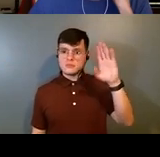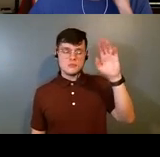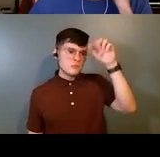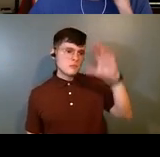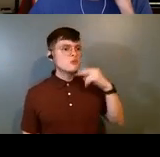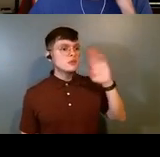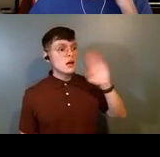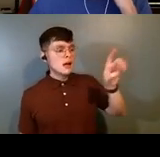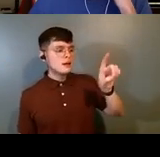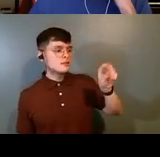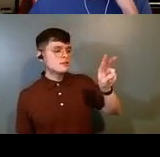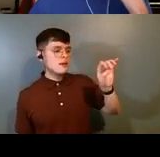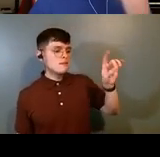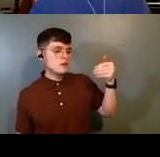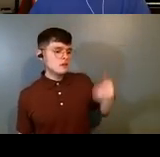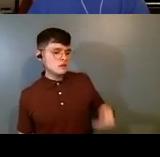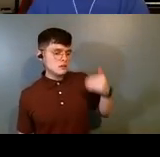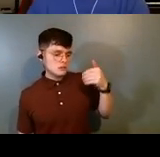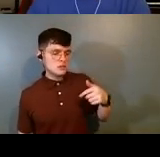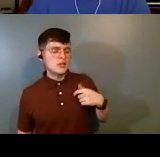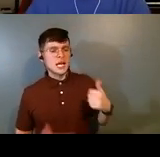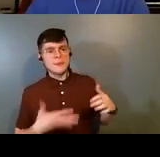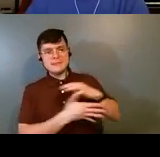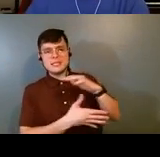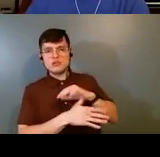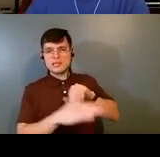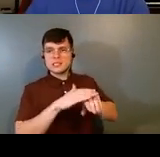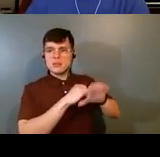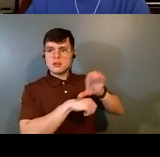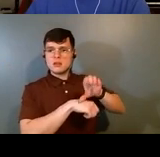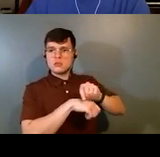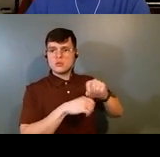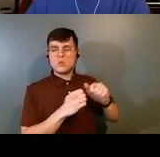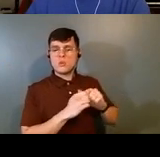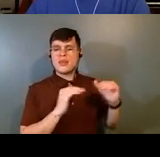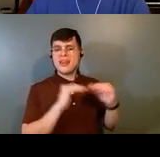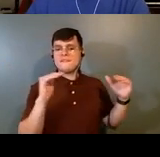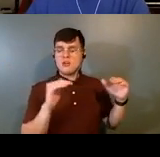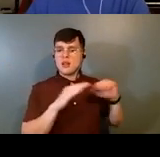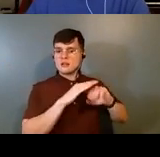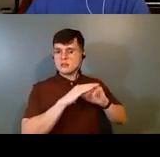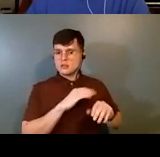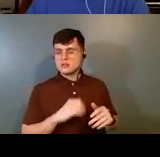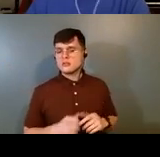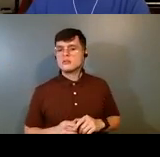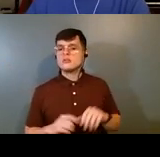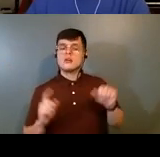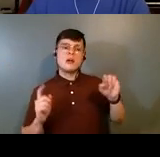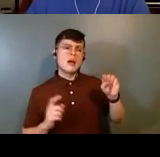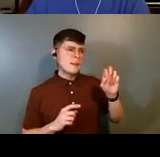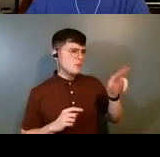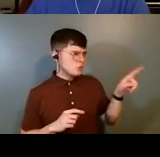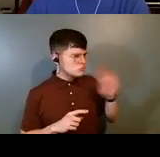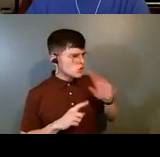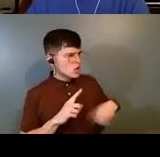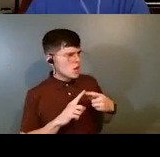David Middleton here. I'm a senior accessibility consultant at Level Access. Amber, were you talking about